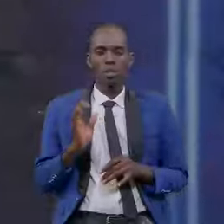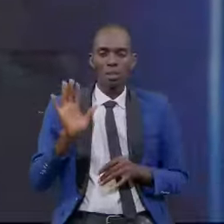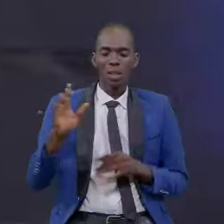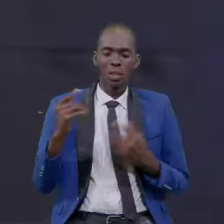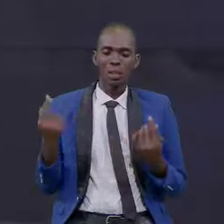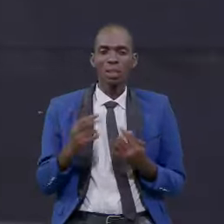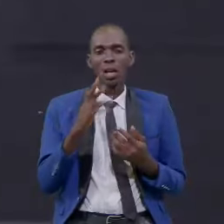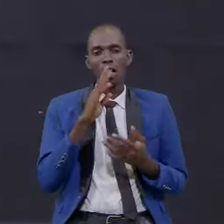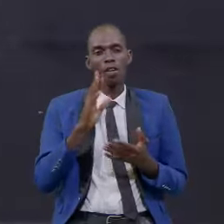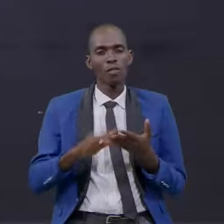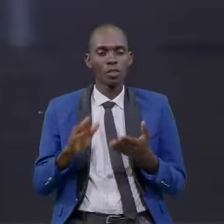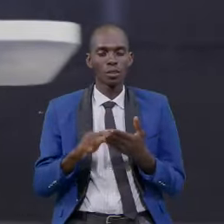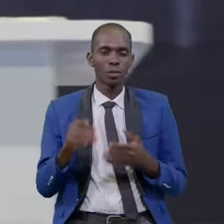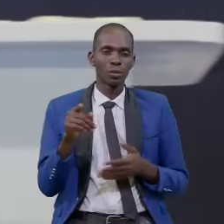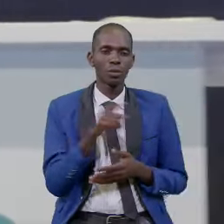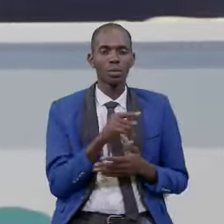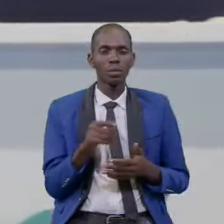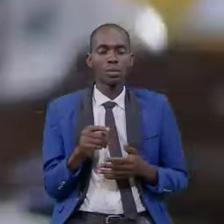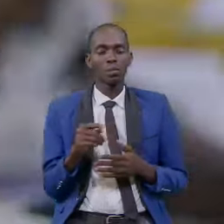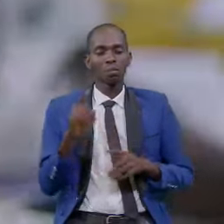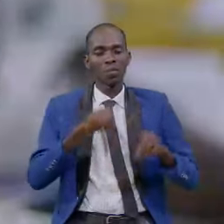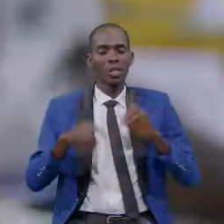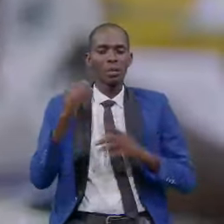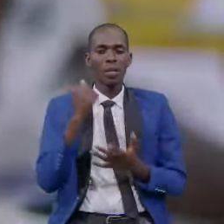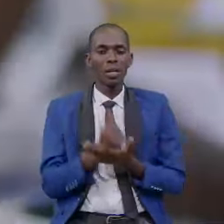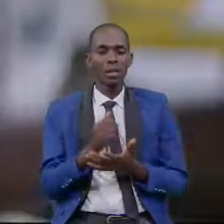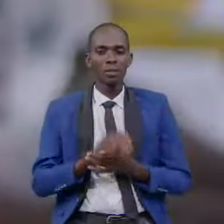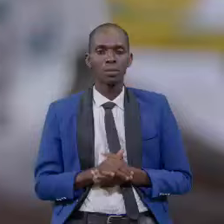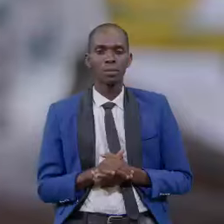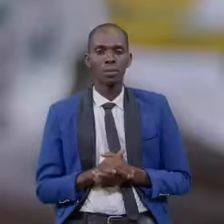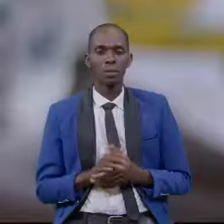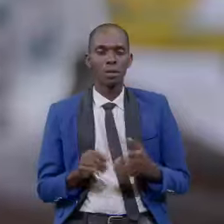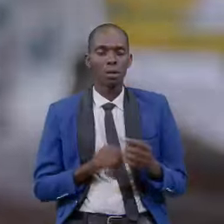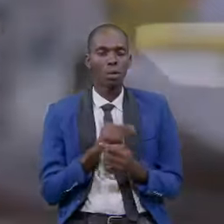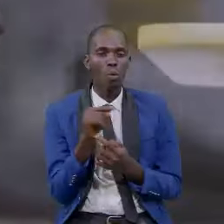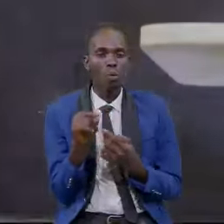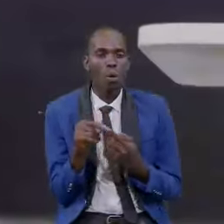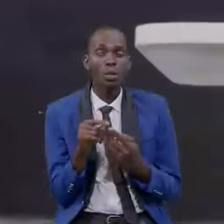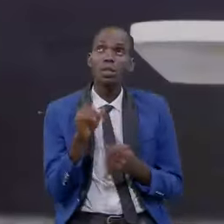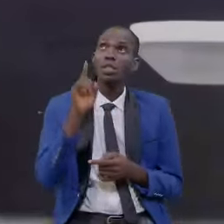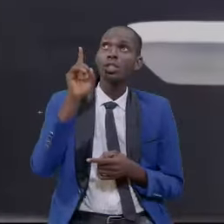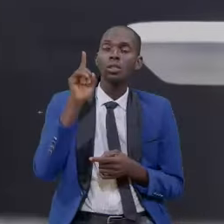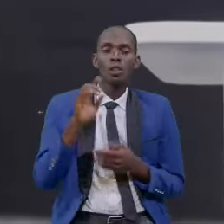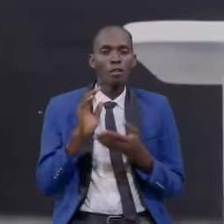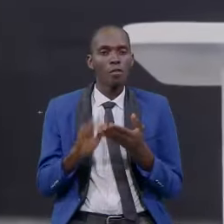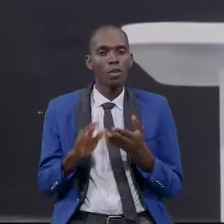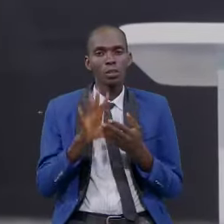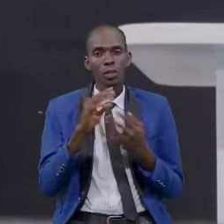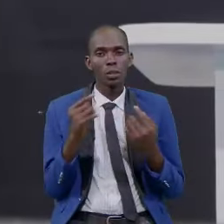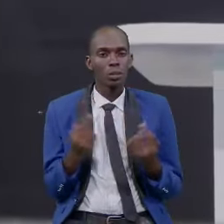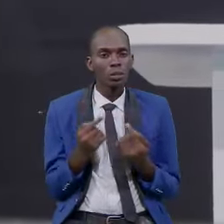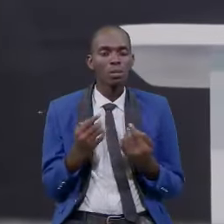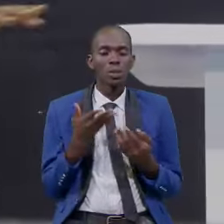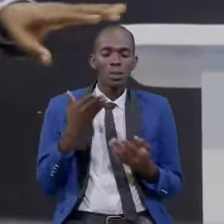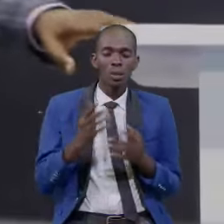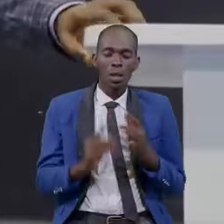thee. You didn't say amen to that one. And when he forgives your sin, there's peace of